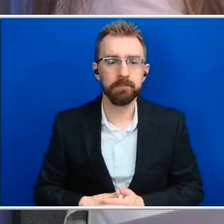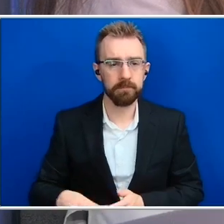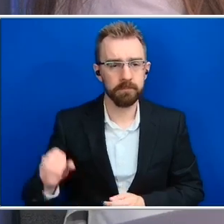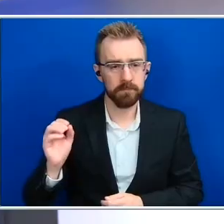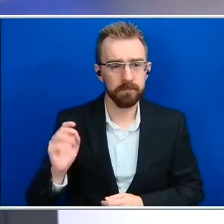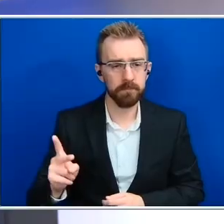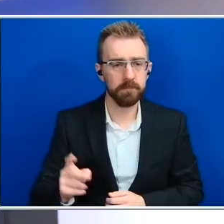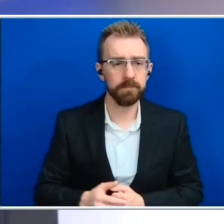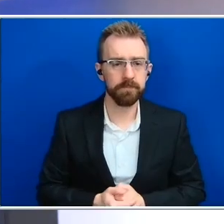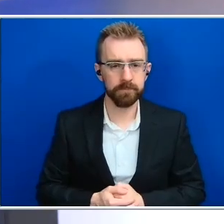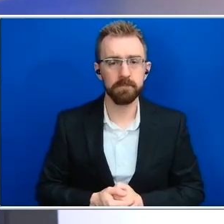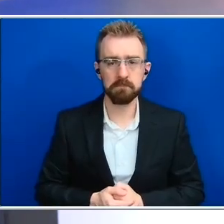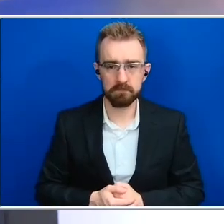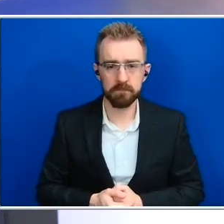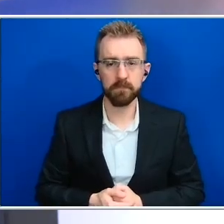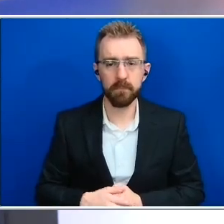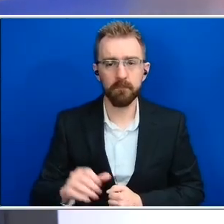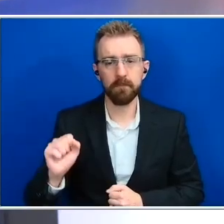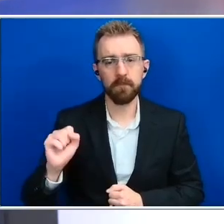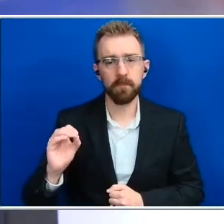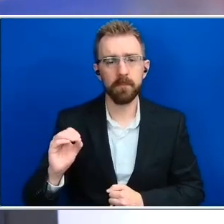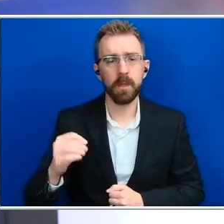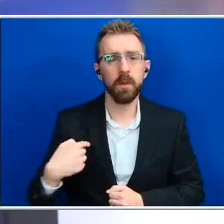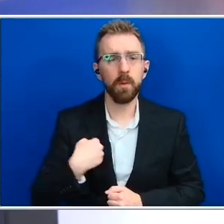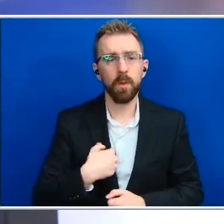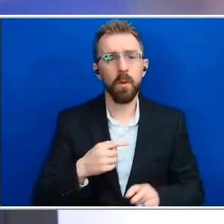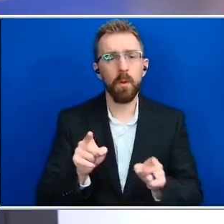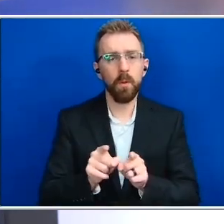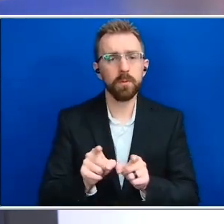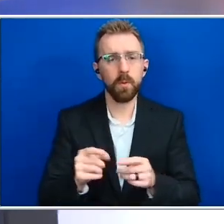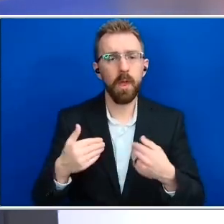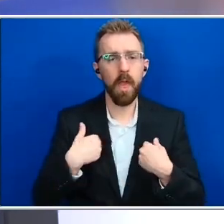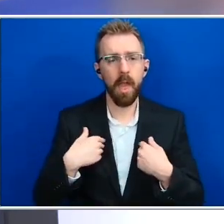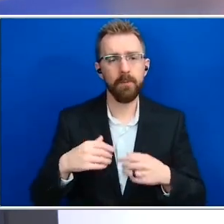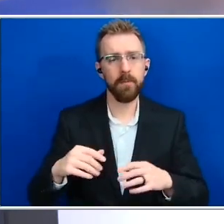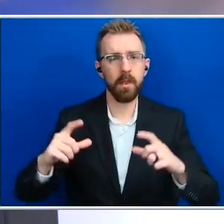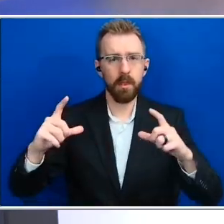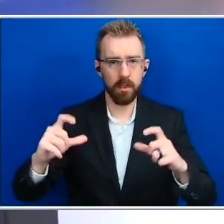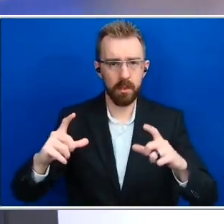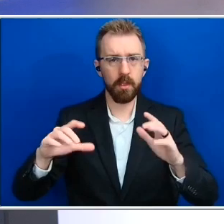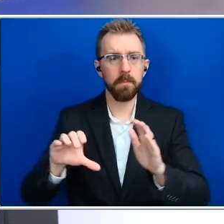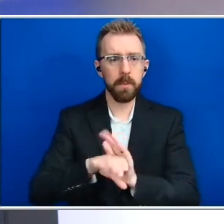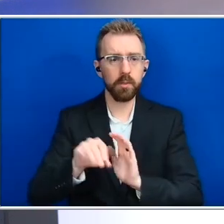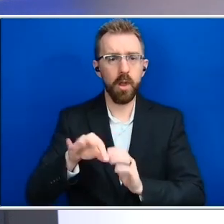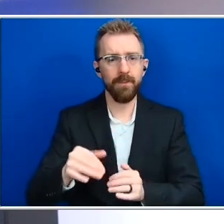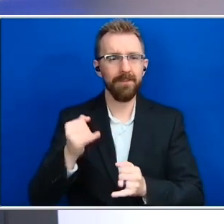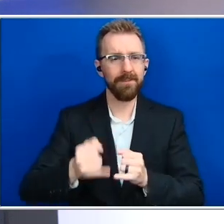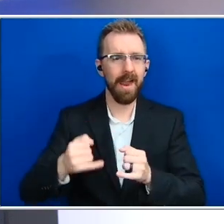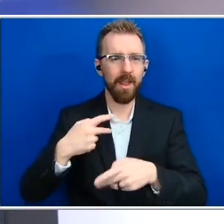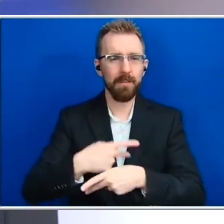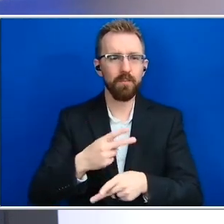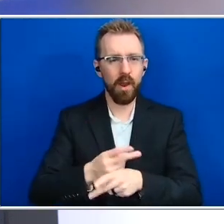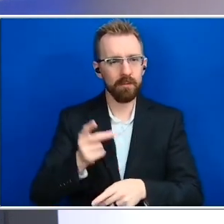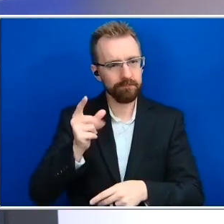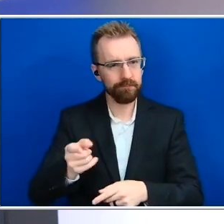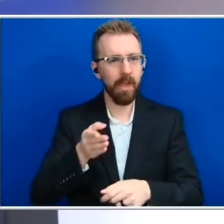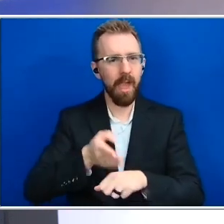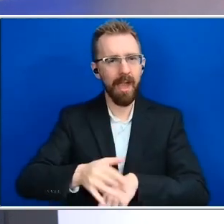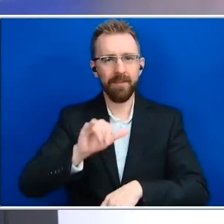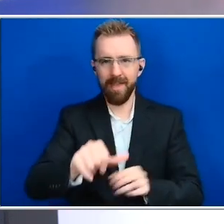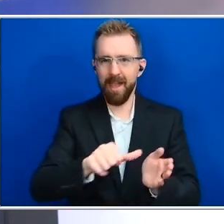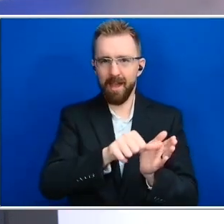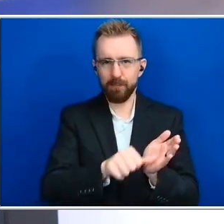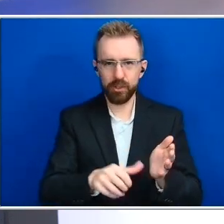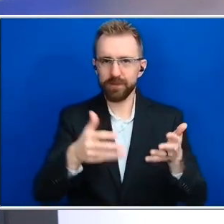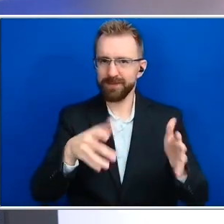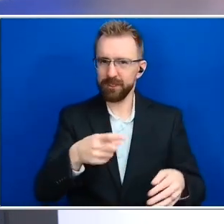Okay. So we also have a photo of the final product taken immediately after that operation you just did.